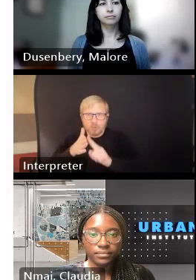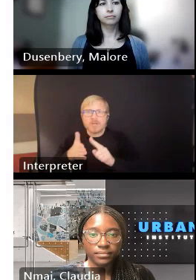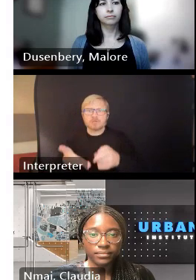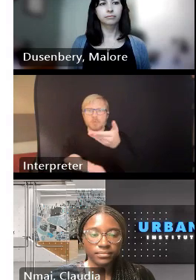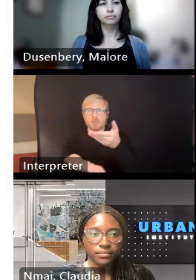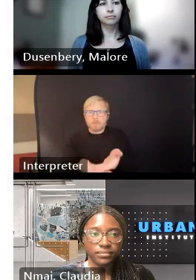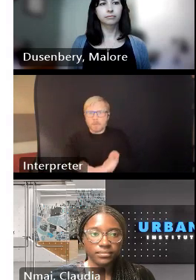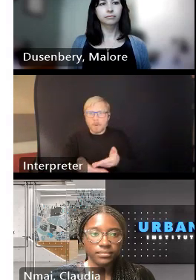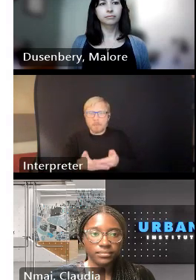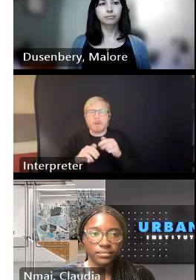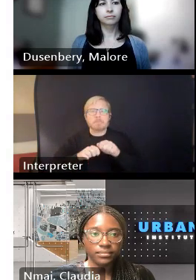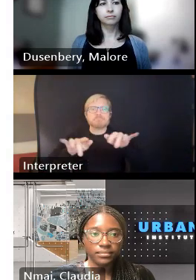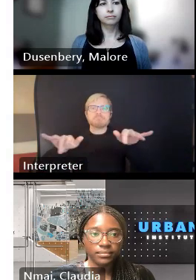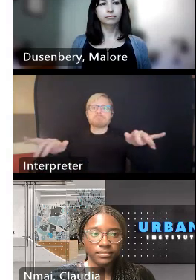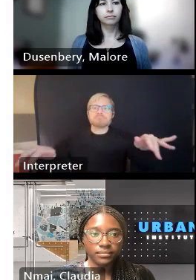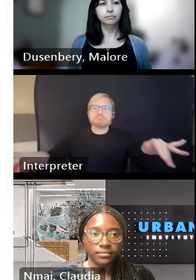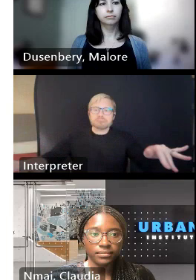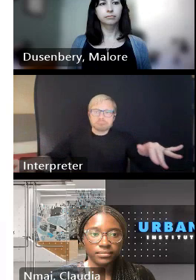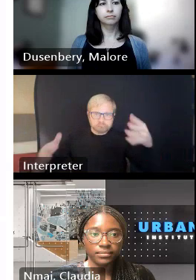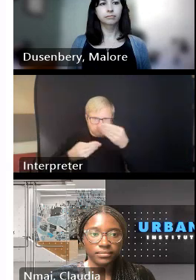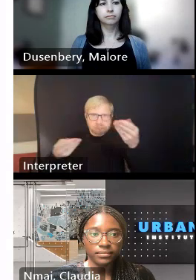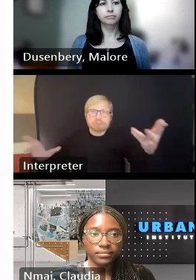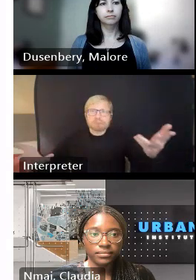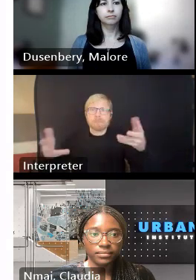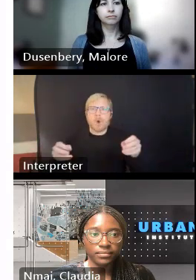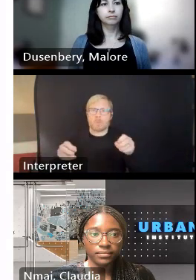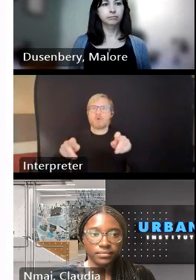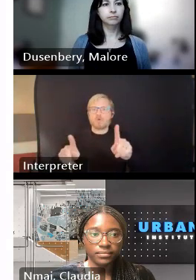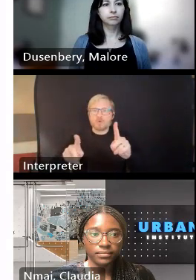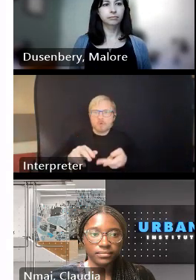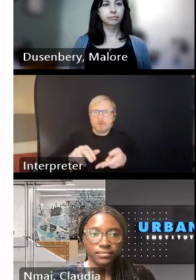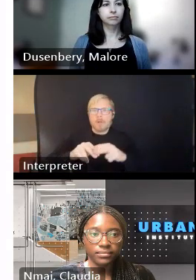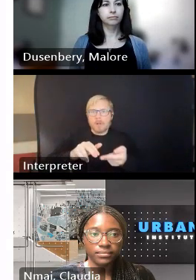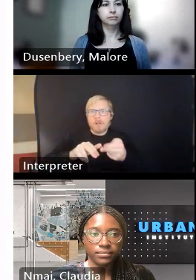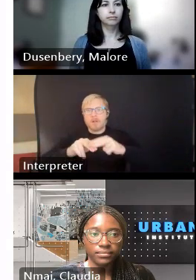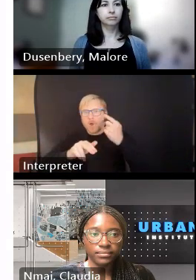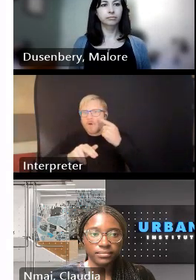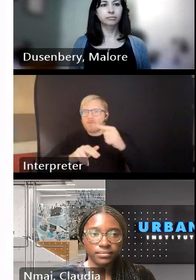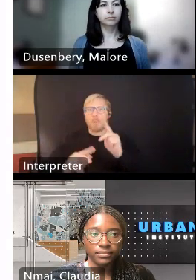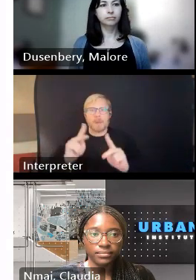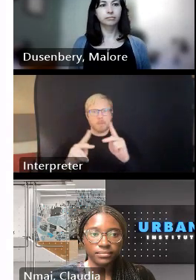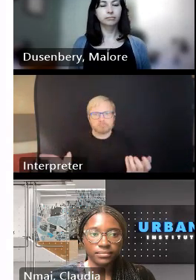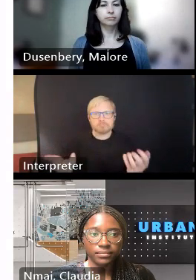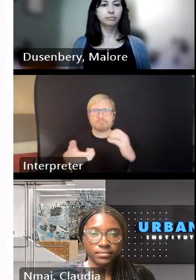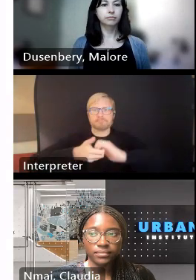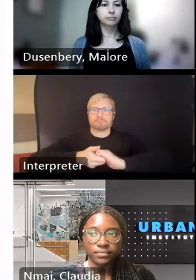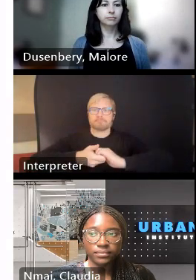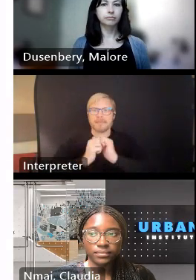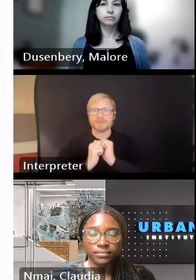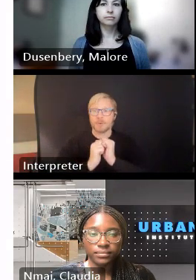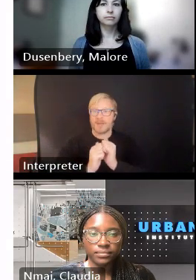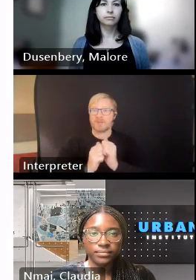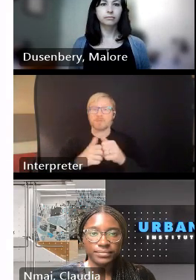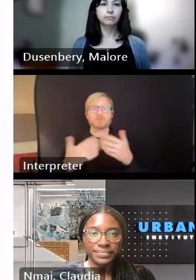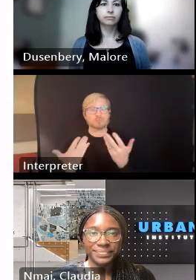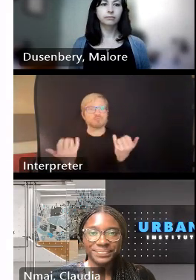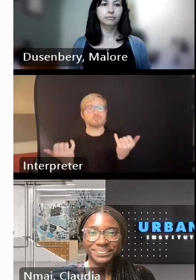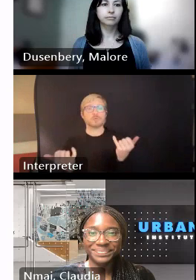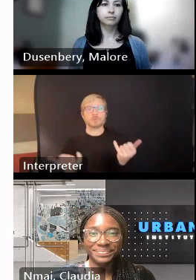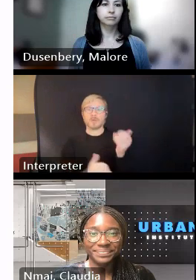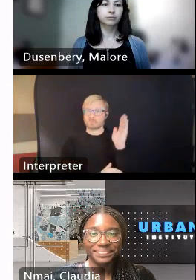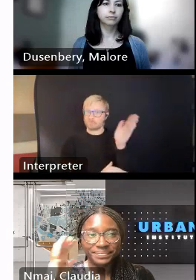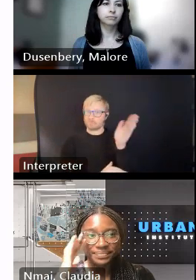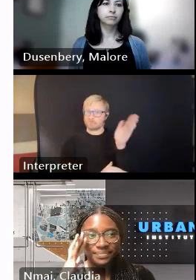improving opportunities for researchers and practitioners to work together. And today's presentation does a couple of those